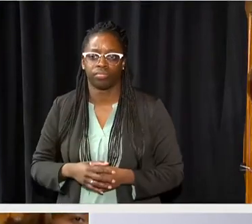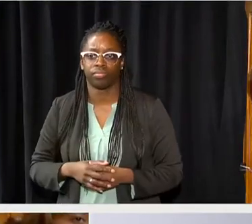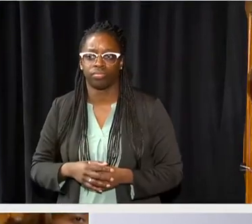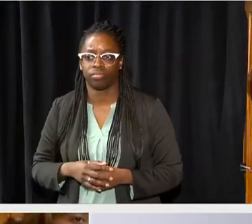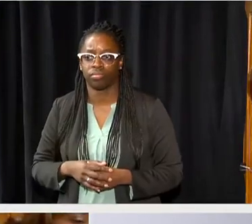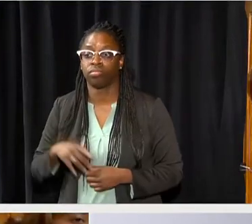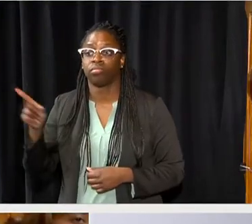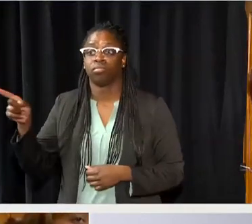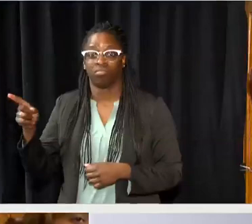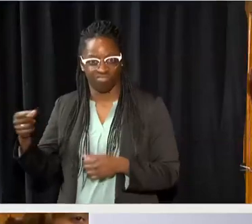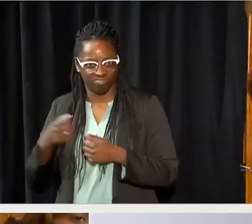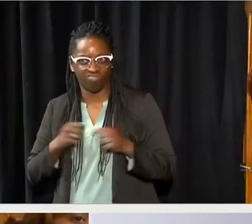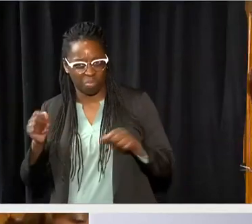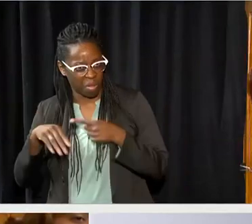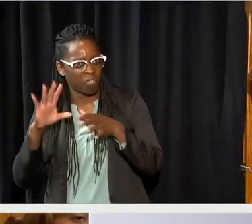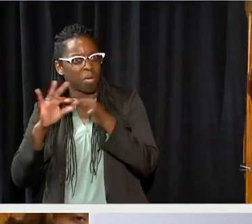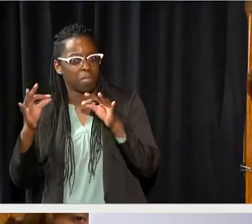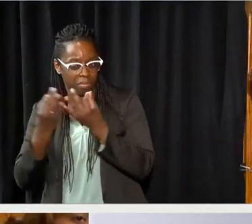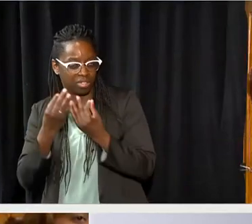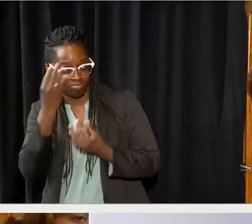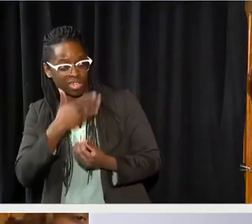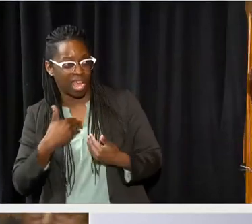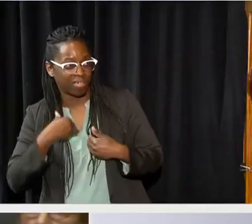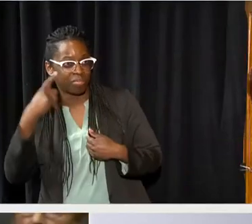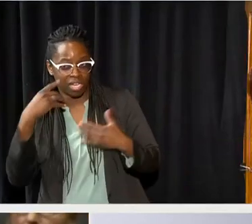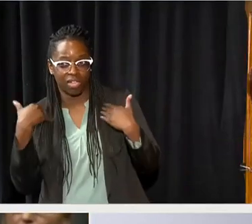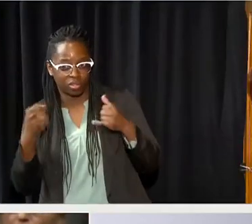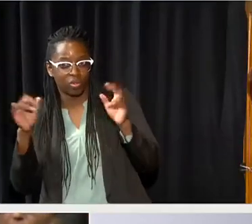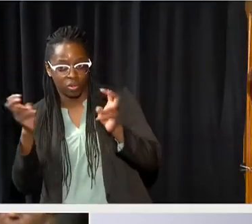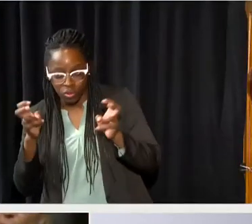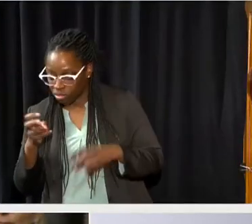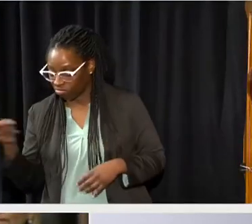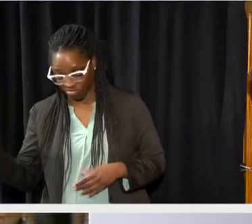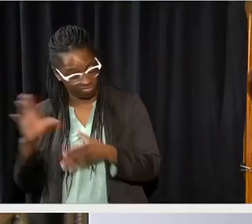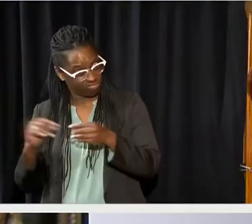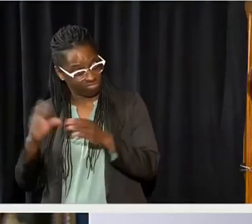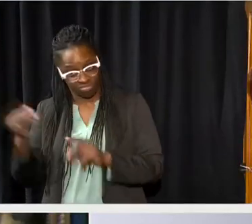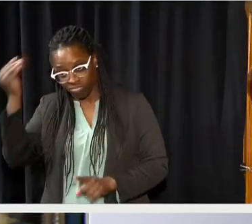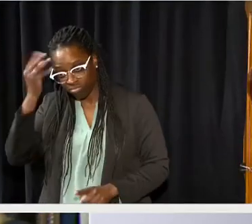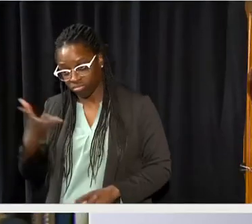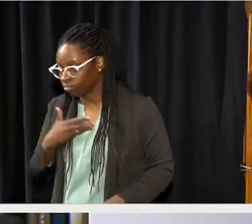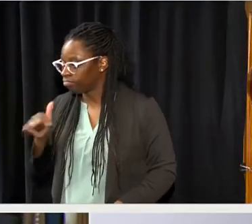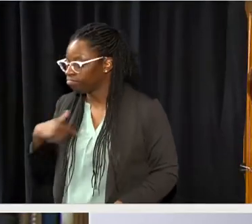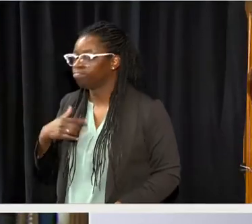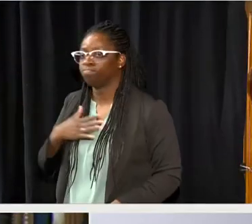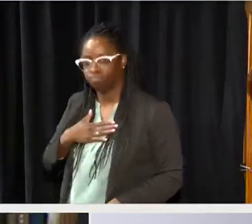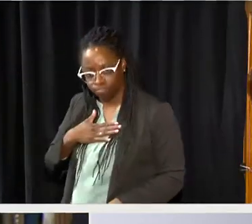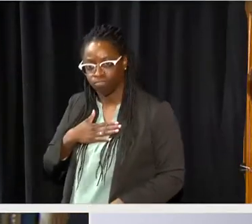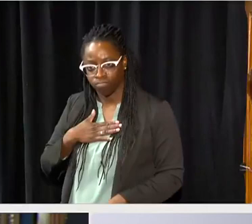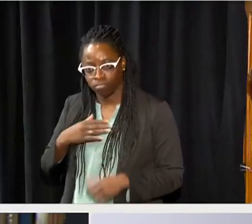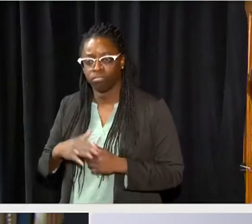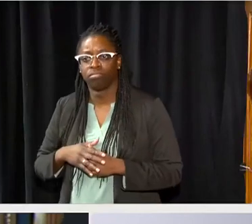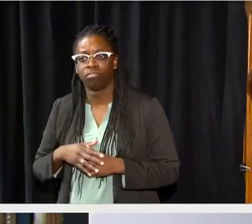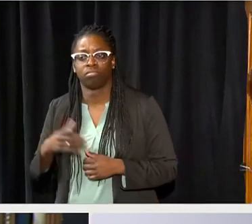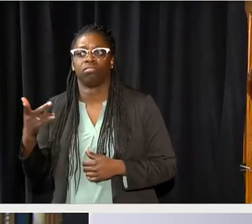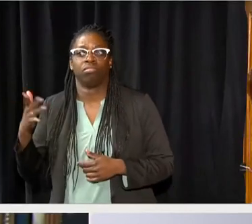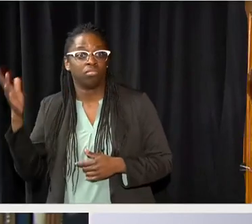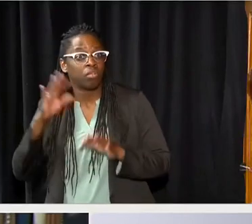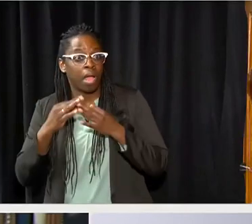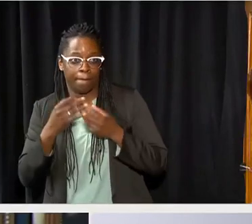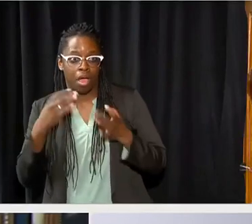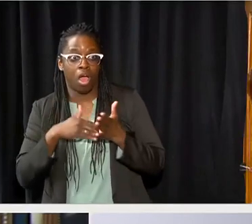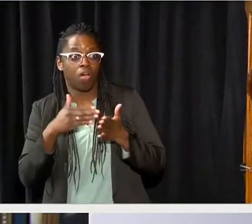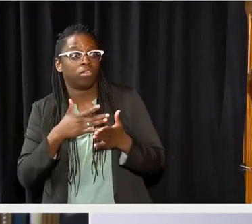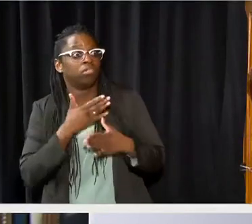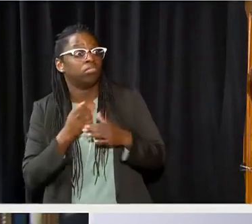mental health, and in doing so, further helped to destigmatize what so many parents, what so many kids, what